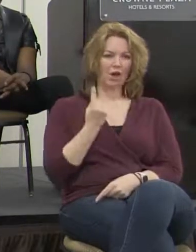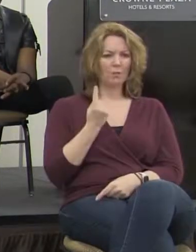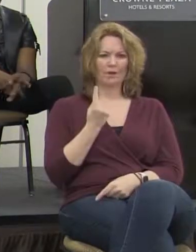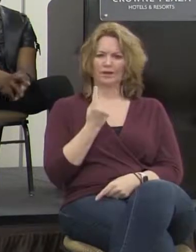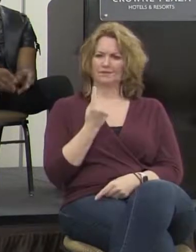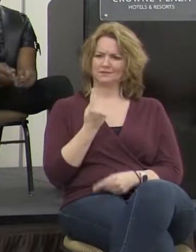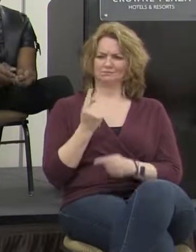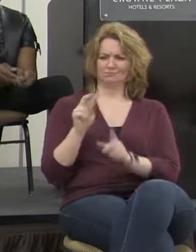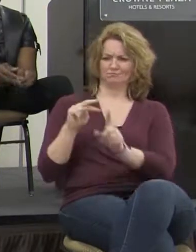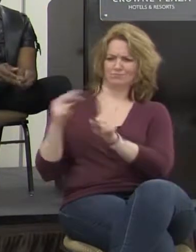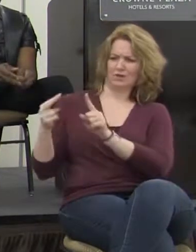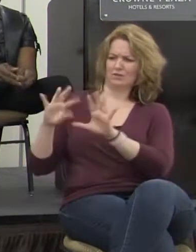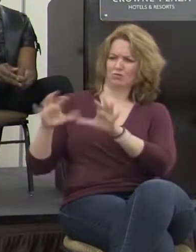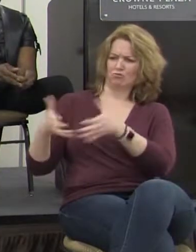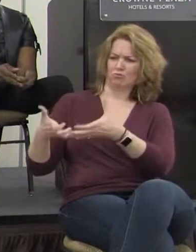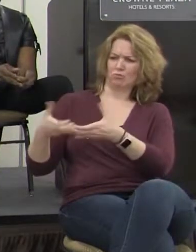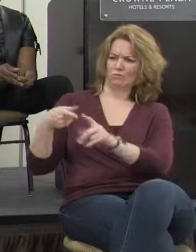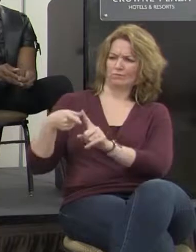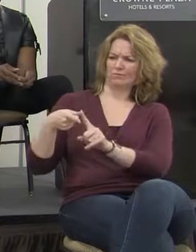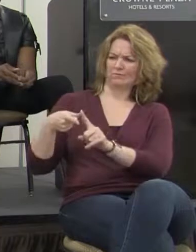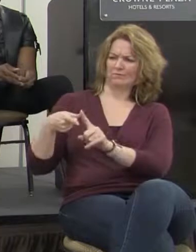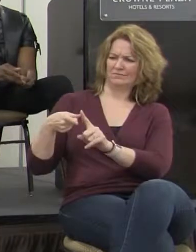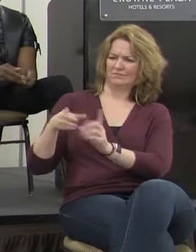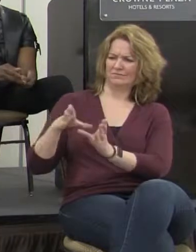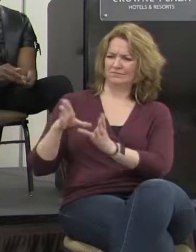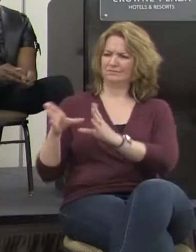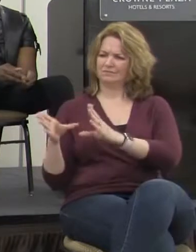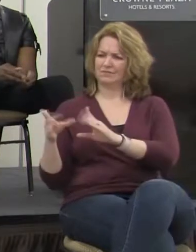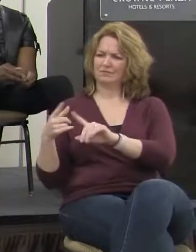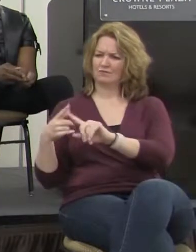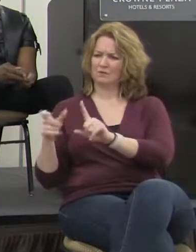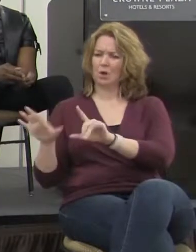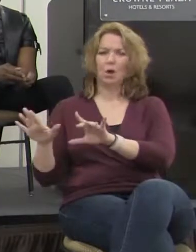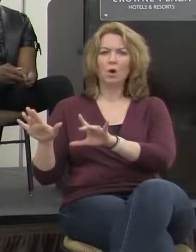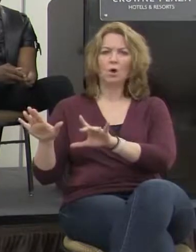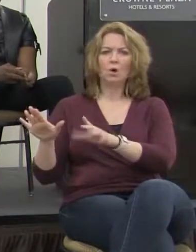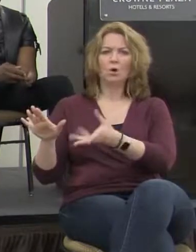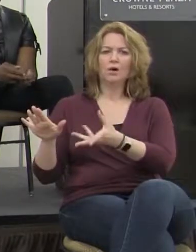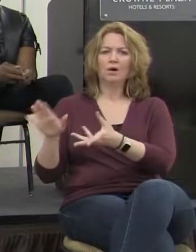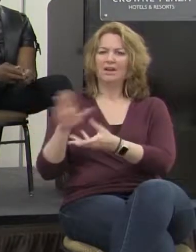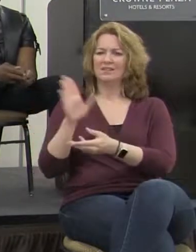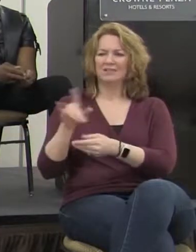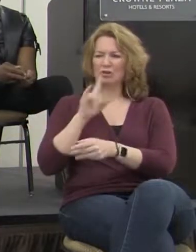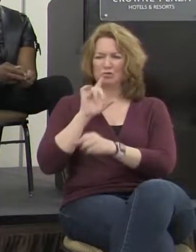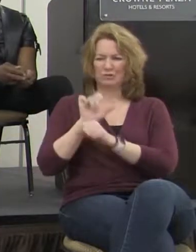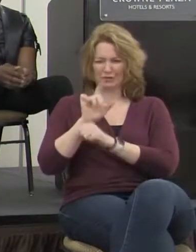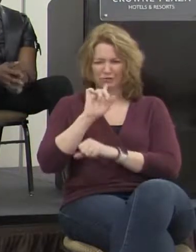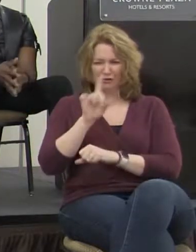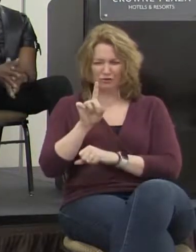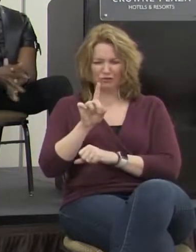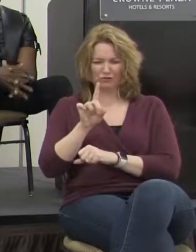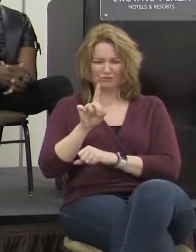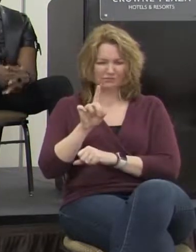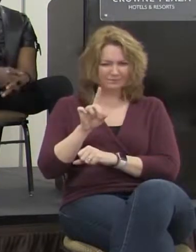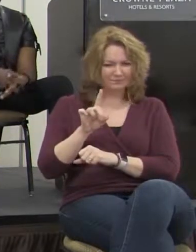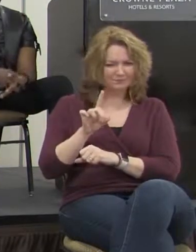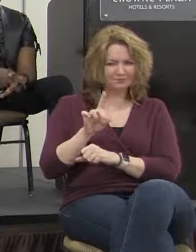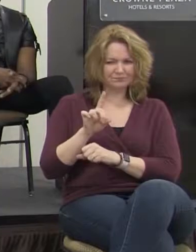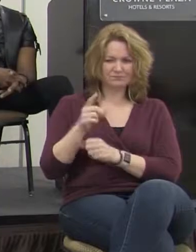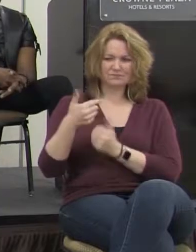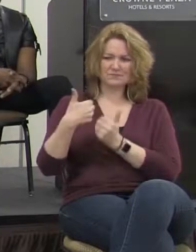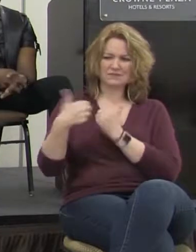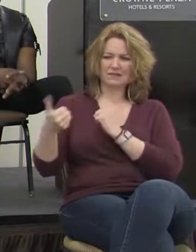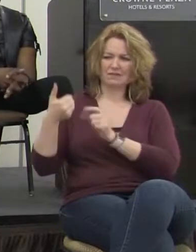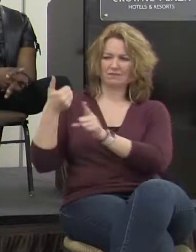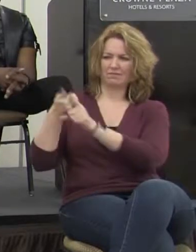group sort of askew from like, oh, I don't know, I've never been sure if it was a self-segregating group or